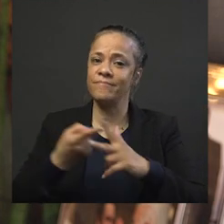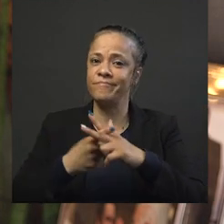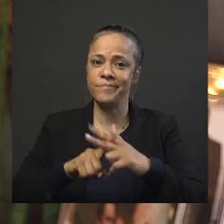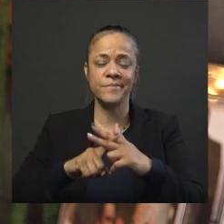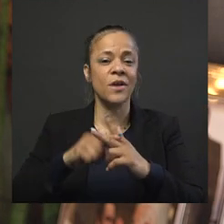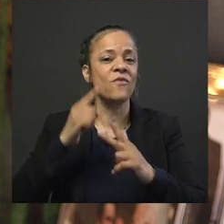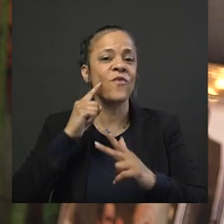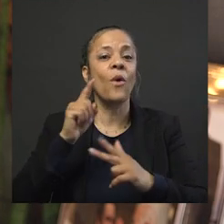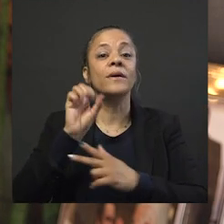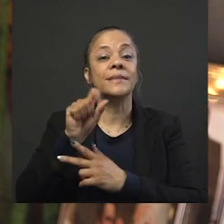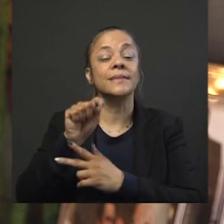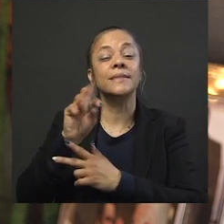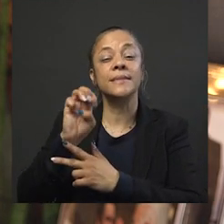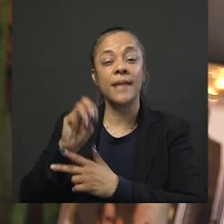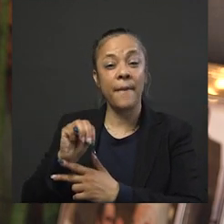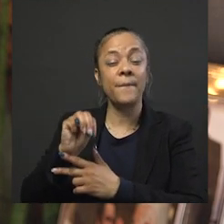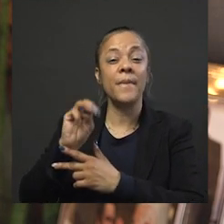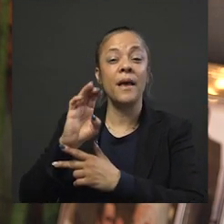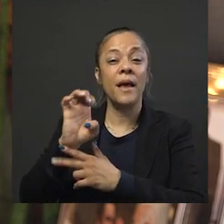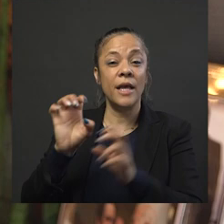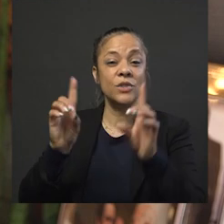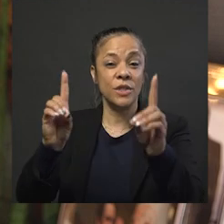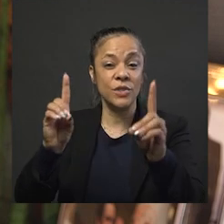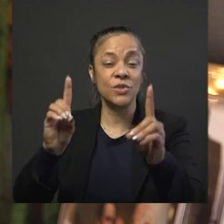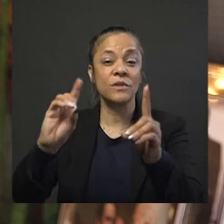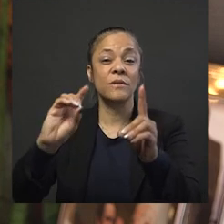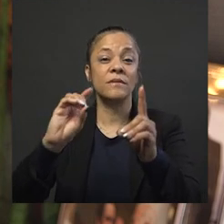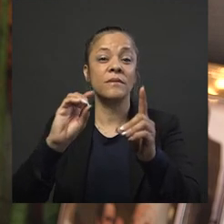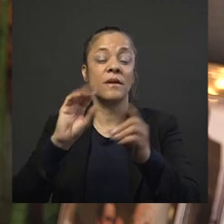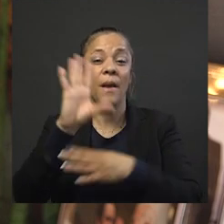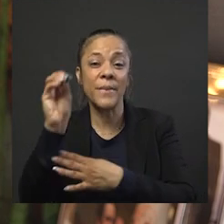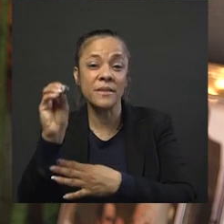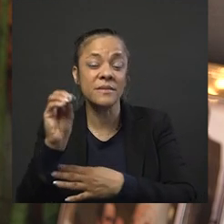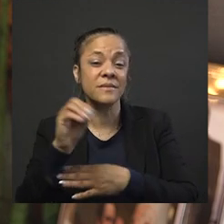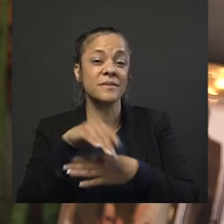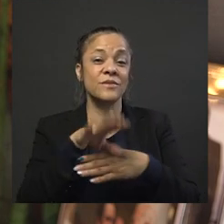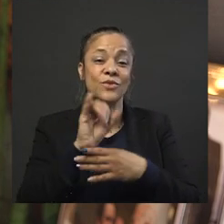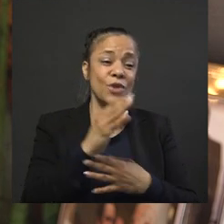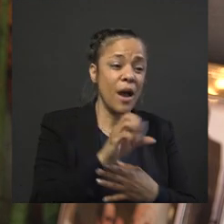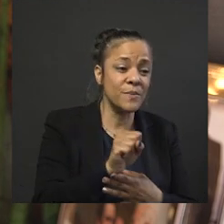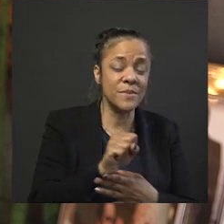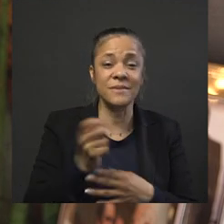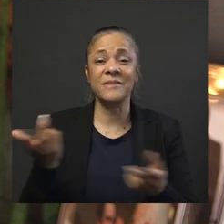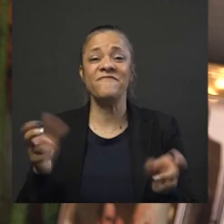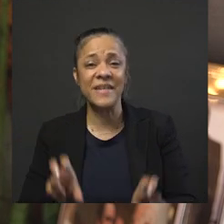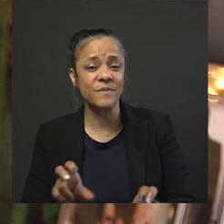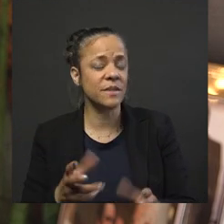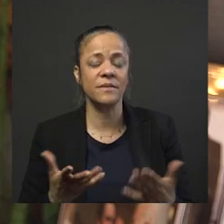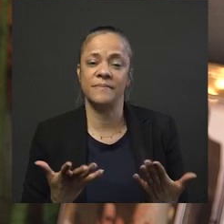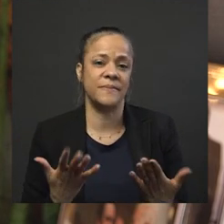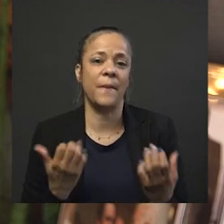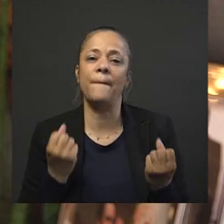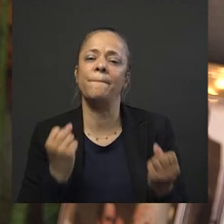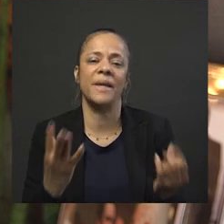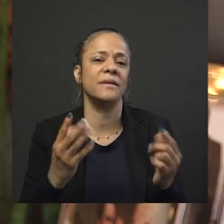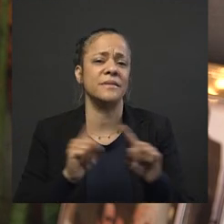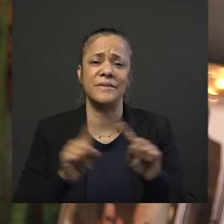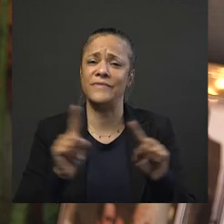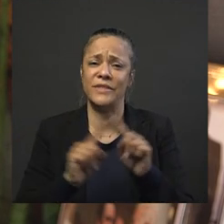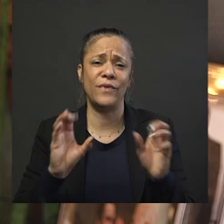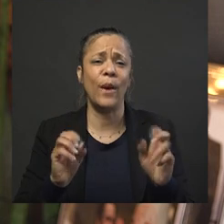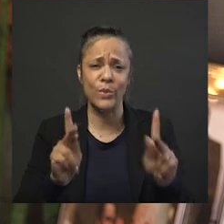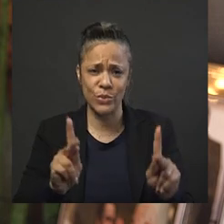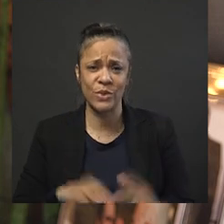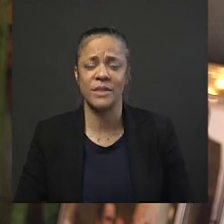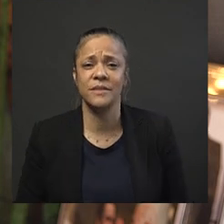epicenter for STEM education and innovation, attracting world-class companies, jobs, investment, and countless other opportunities in a variety